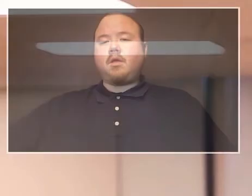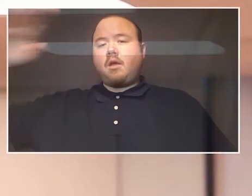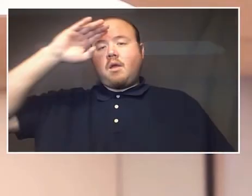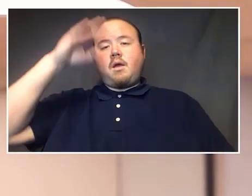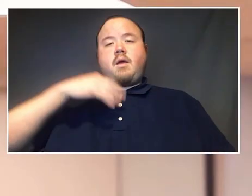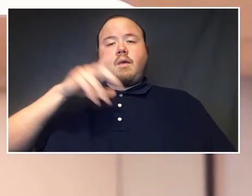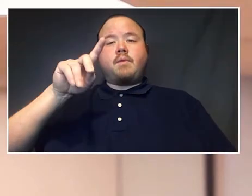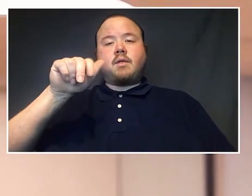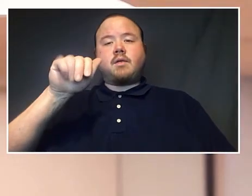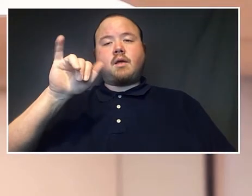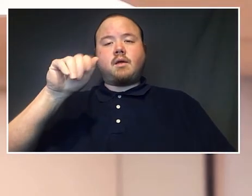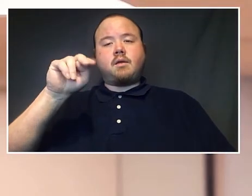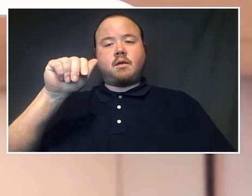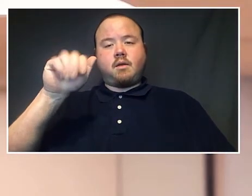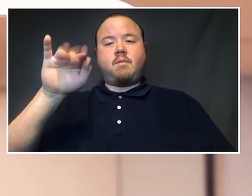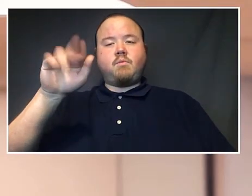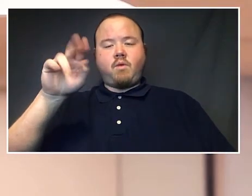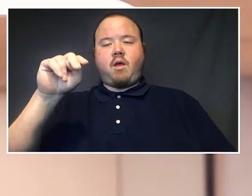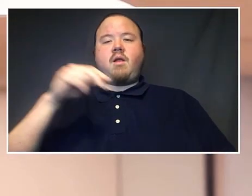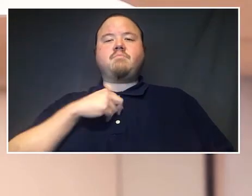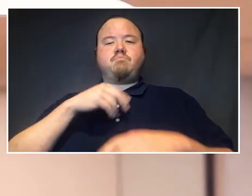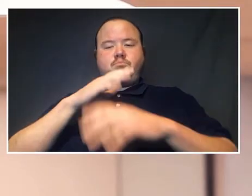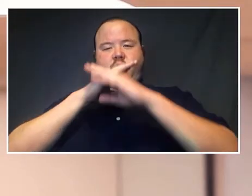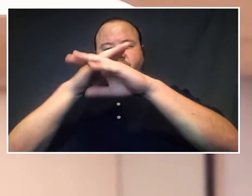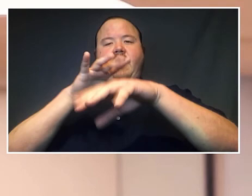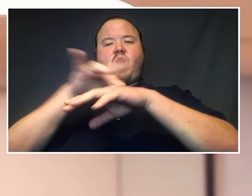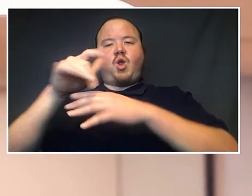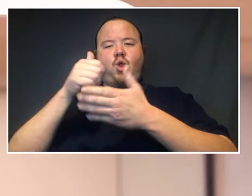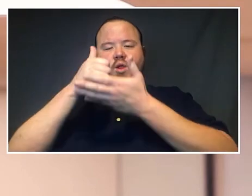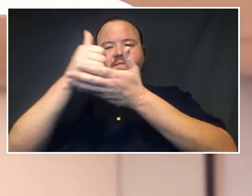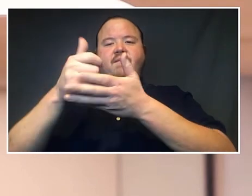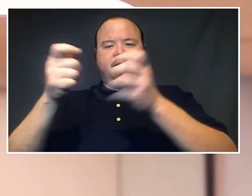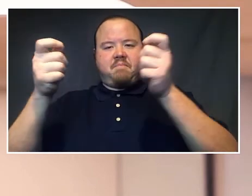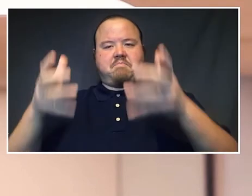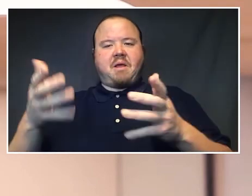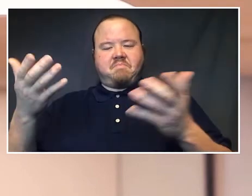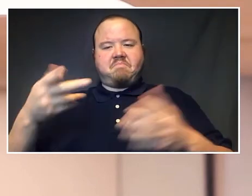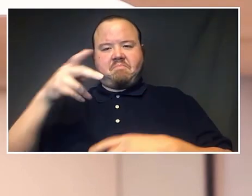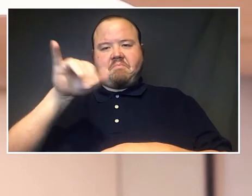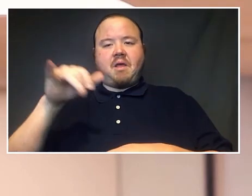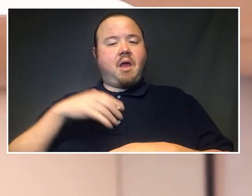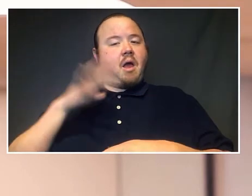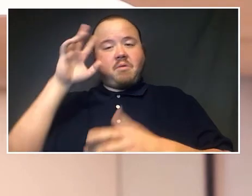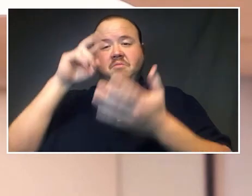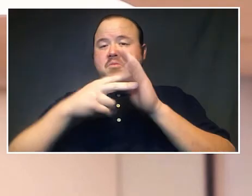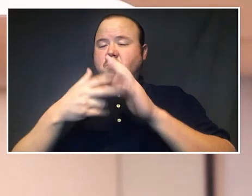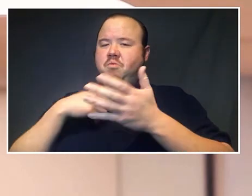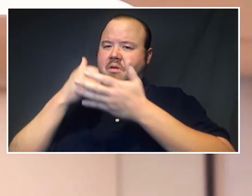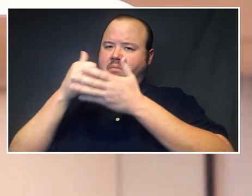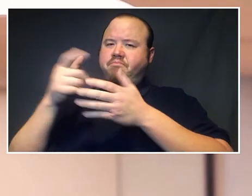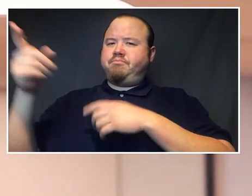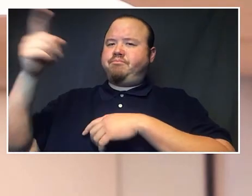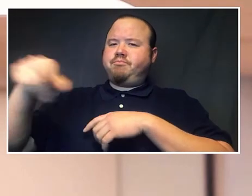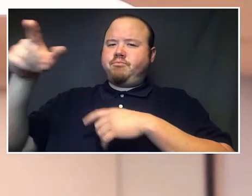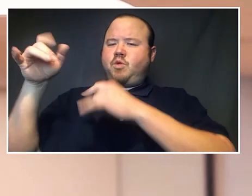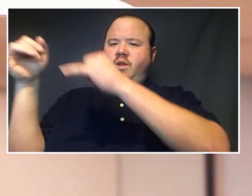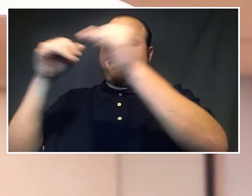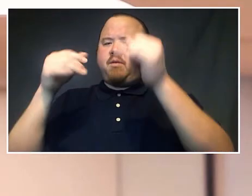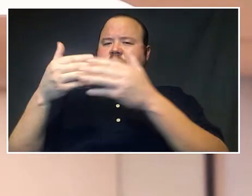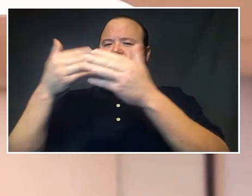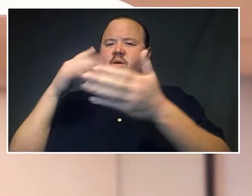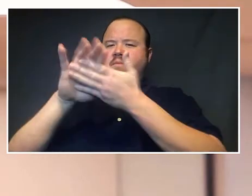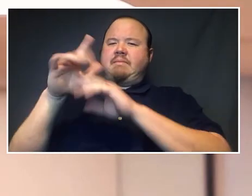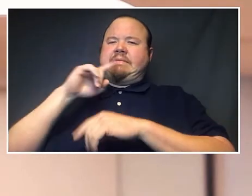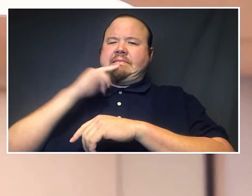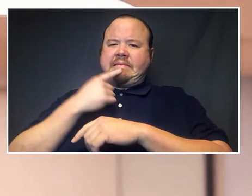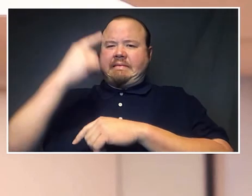Hi, I'm Diana Brown, the Prevention and Early Intervention Manager. The intent of prevention and early intervention is to engage individuals before the